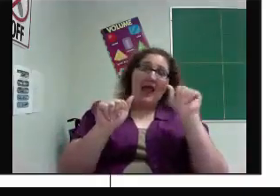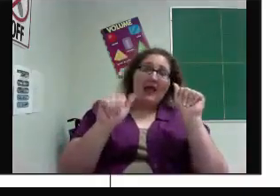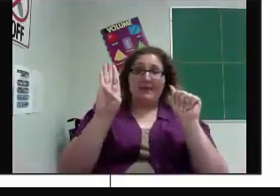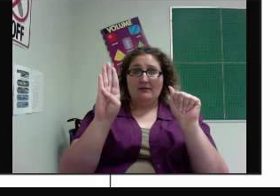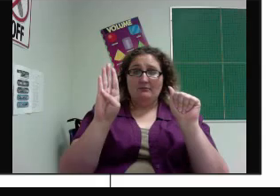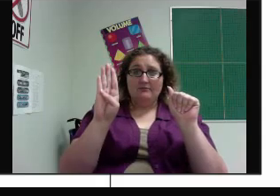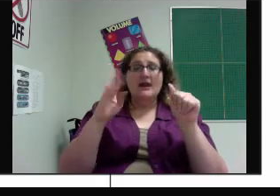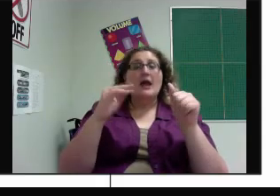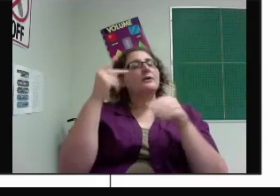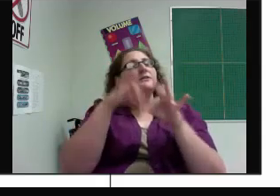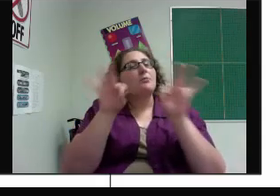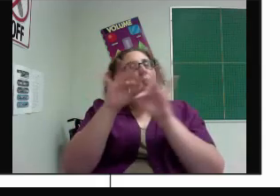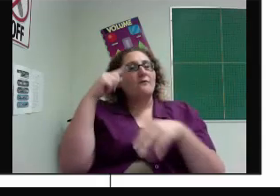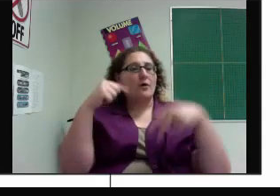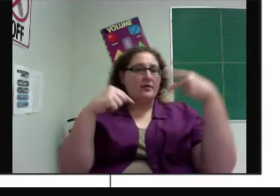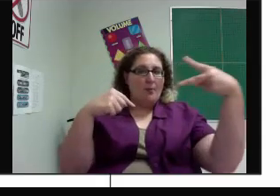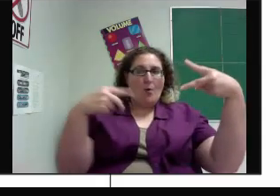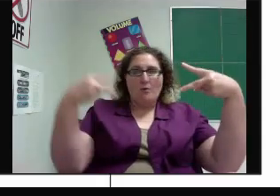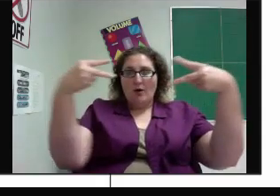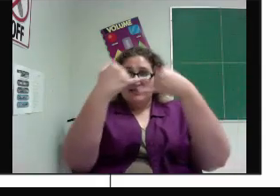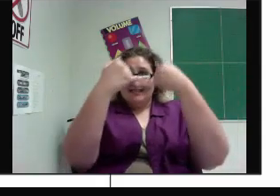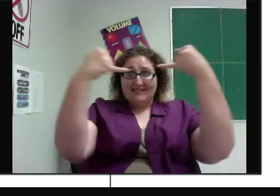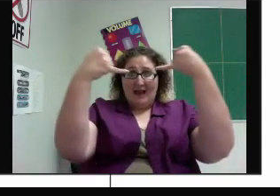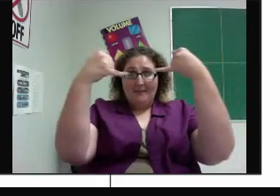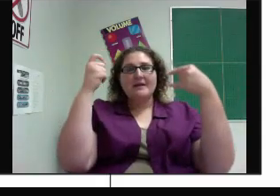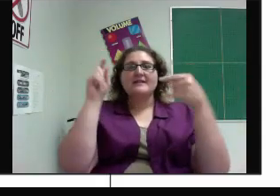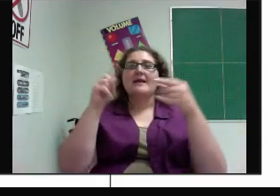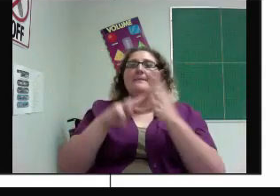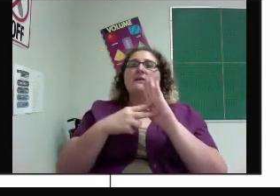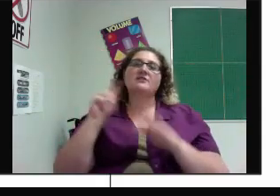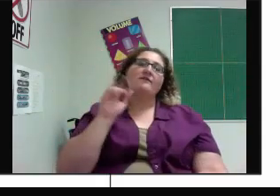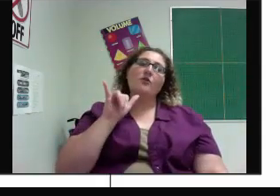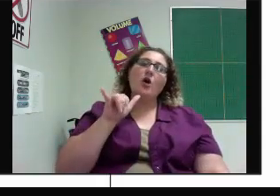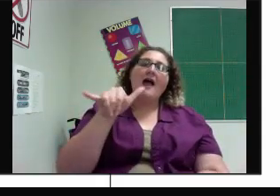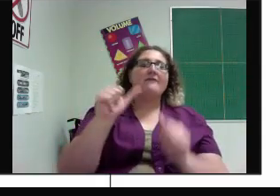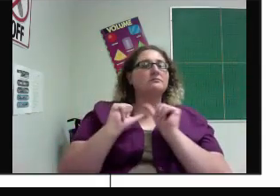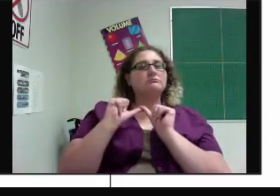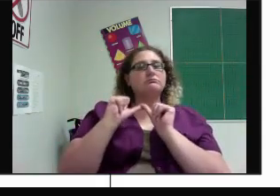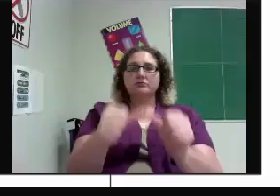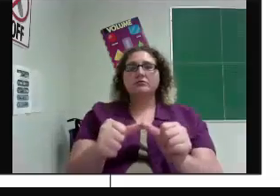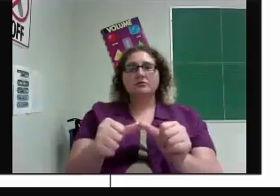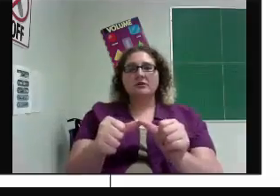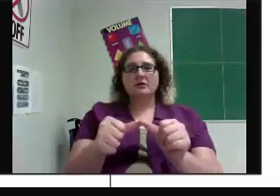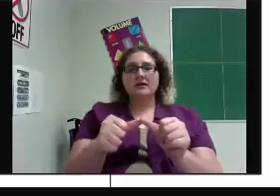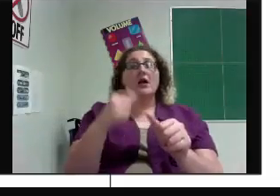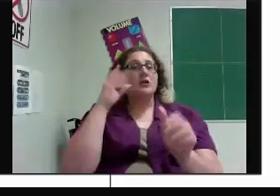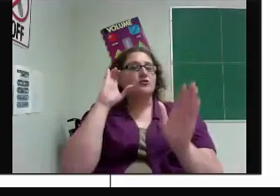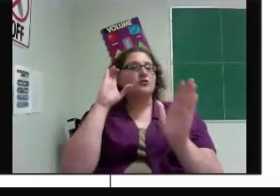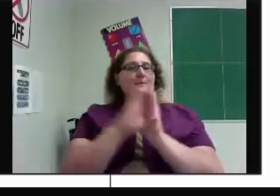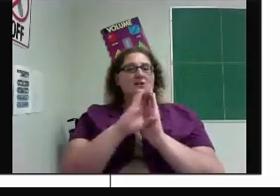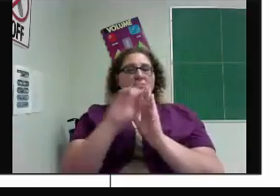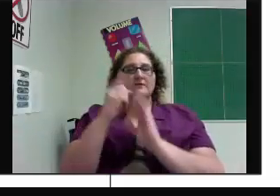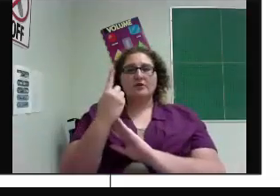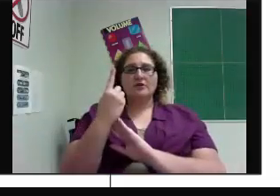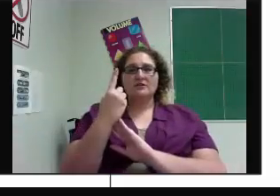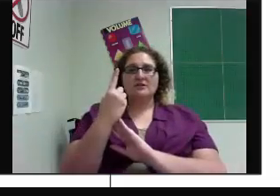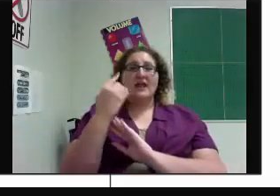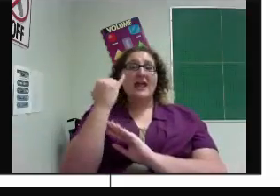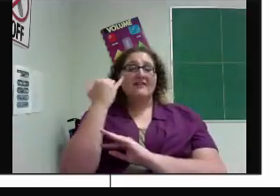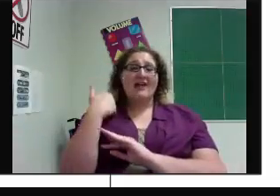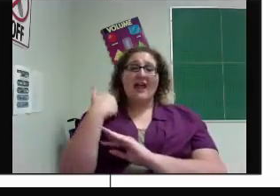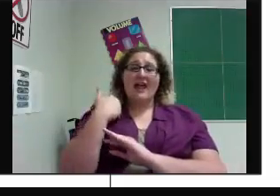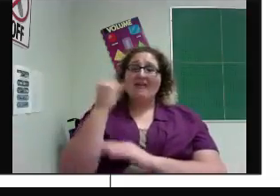it's important to have the arrows at the top because it indicates that it's going on and on forever. Sometimes, and let me draw the picture for you first,